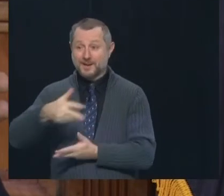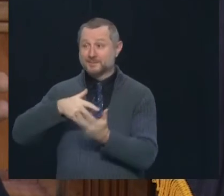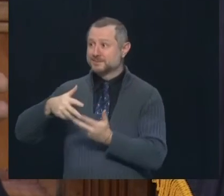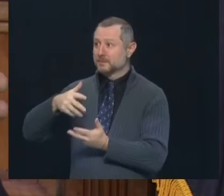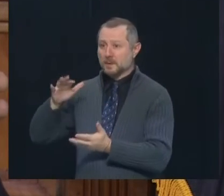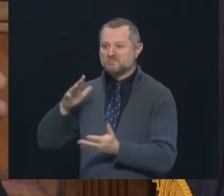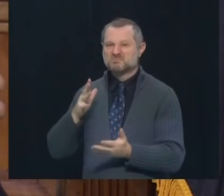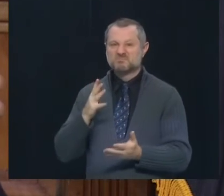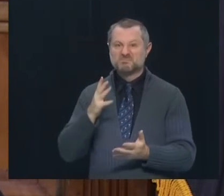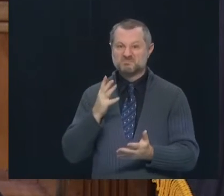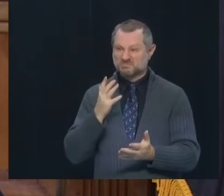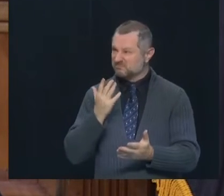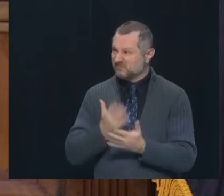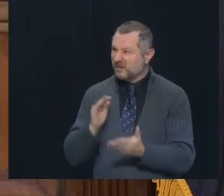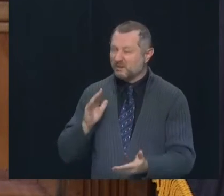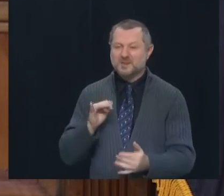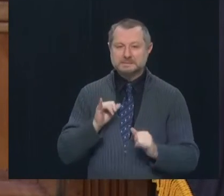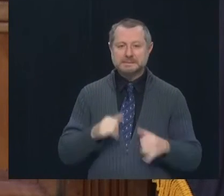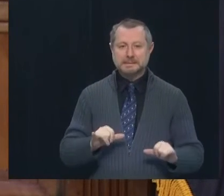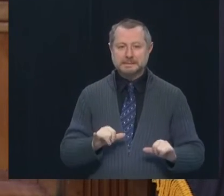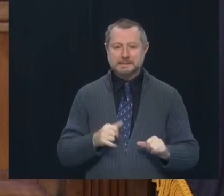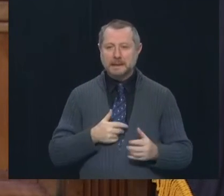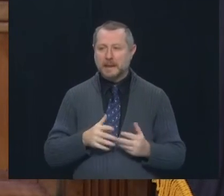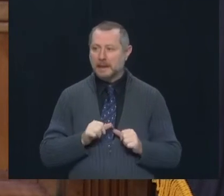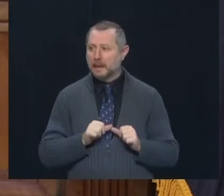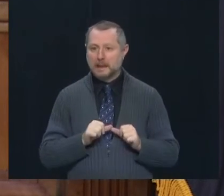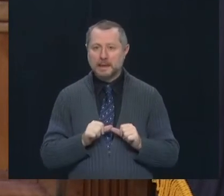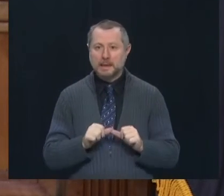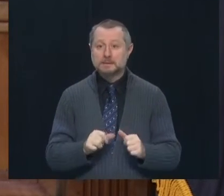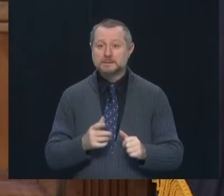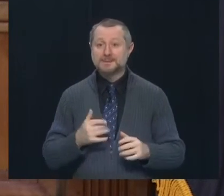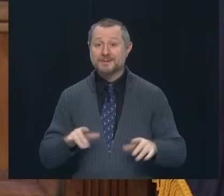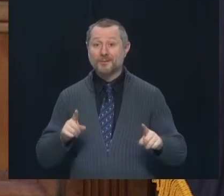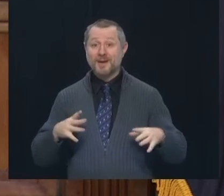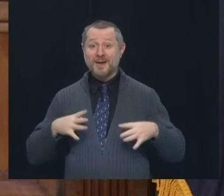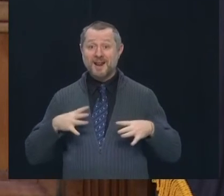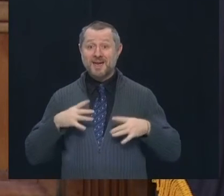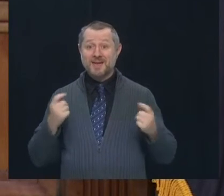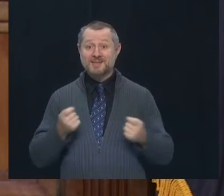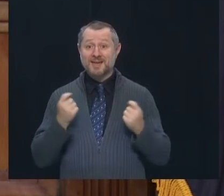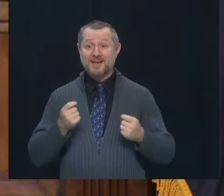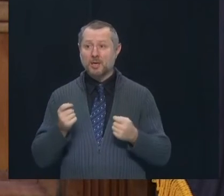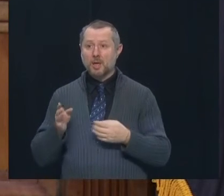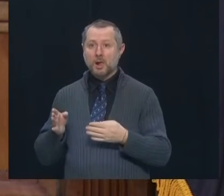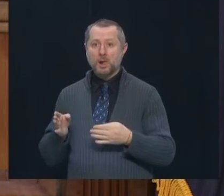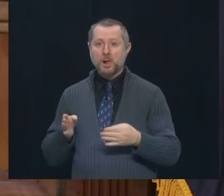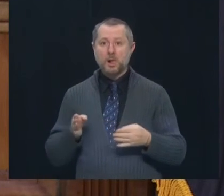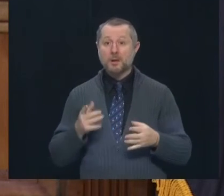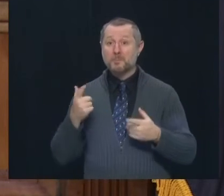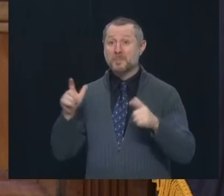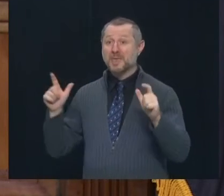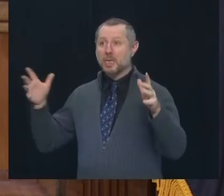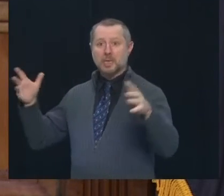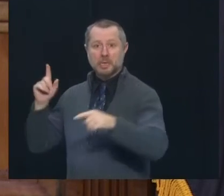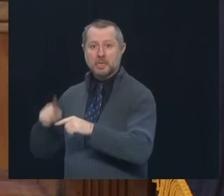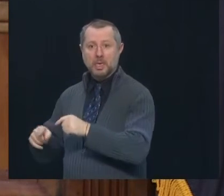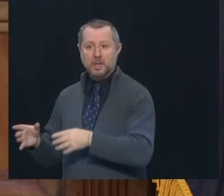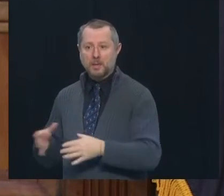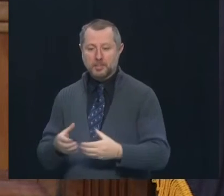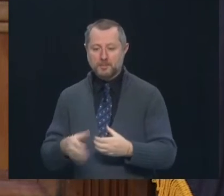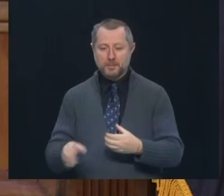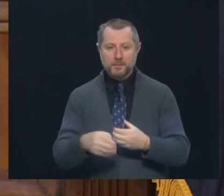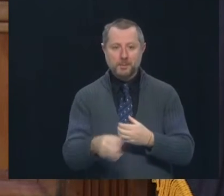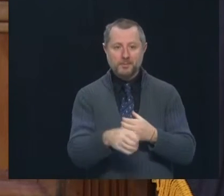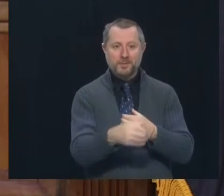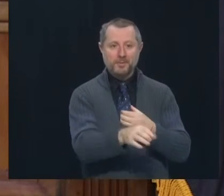the holiday season. It went into smaller gatherings in homes. And that's now